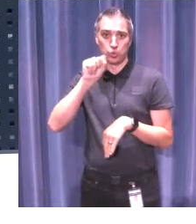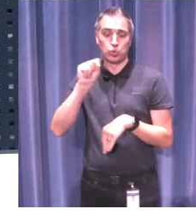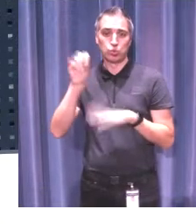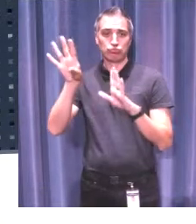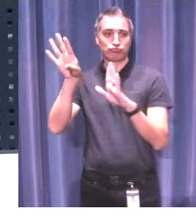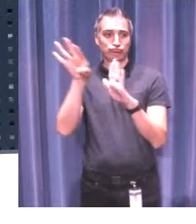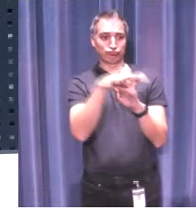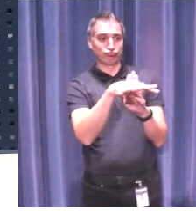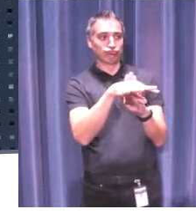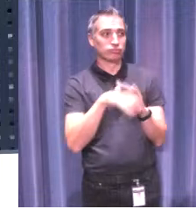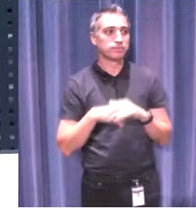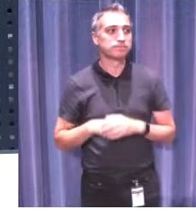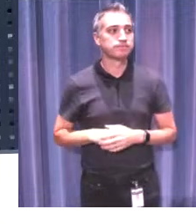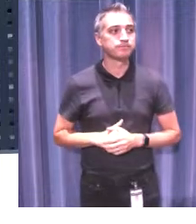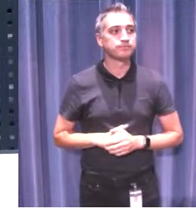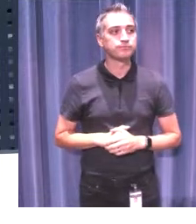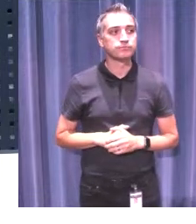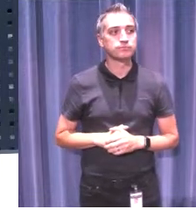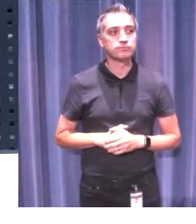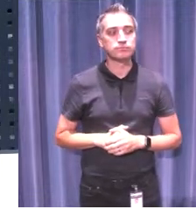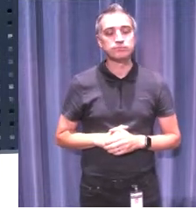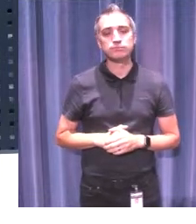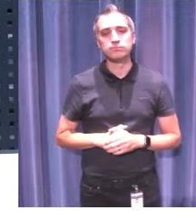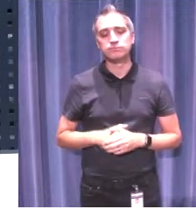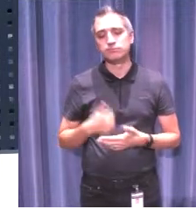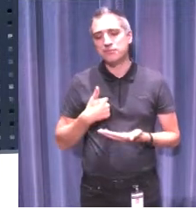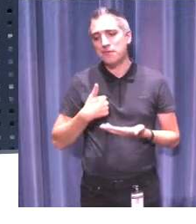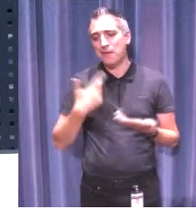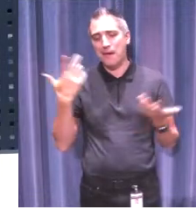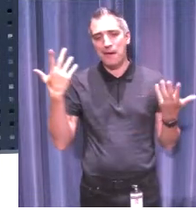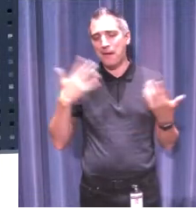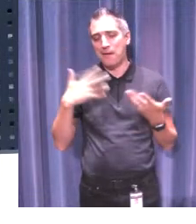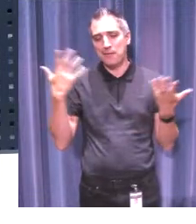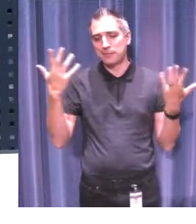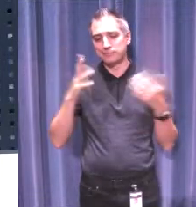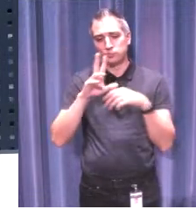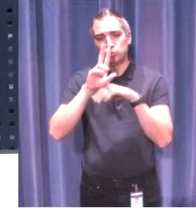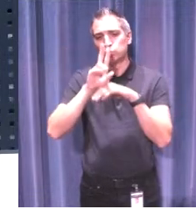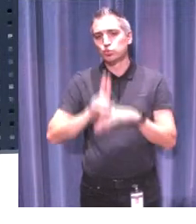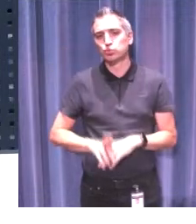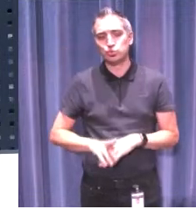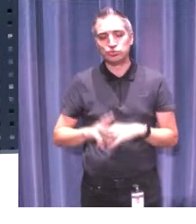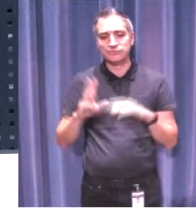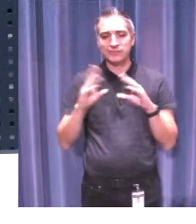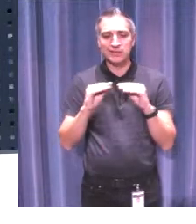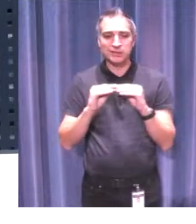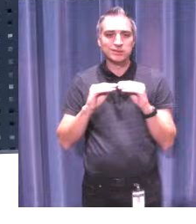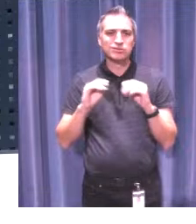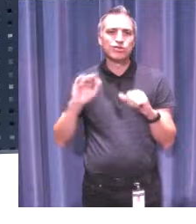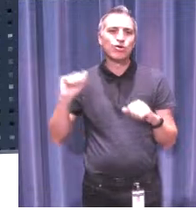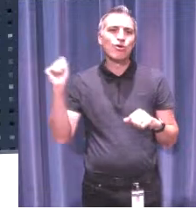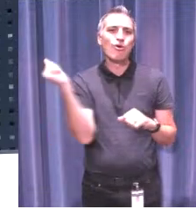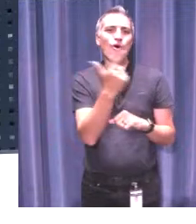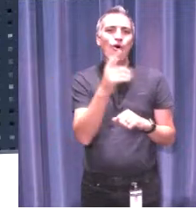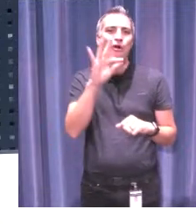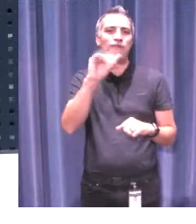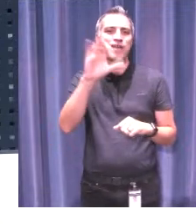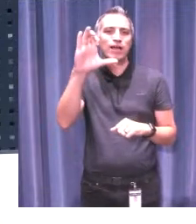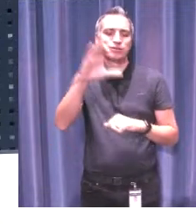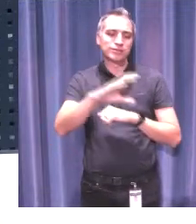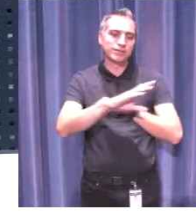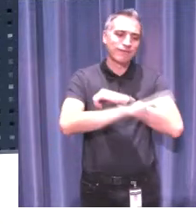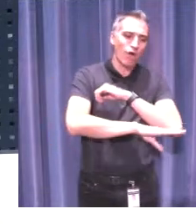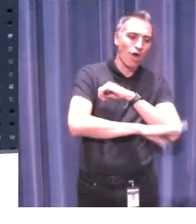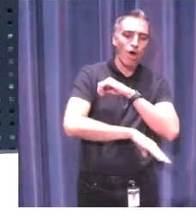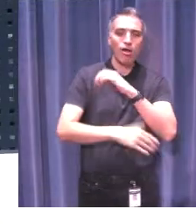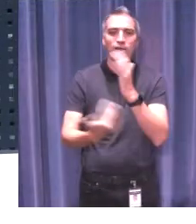I'm used to meetings with all the faculty, like in the fall, and then again in the spring.